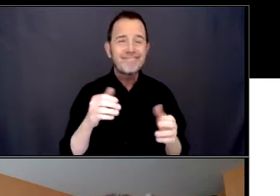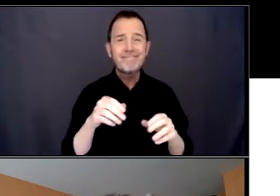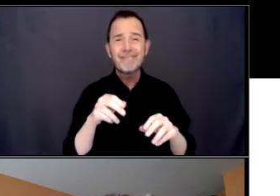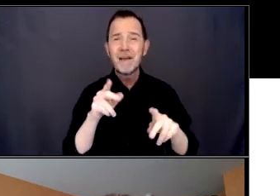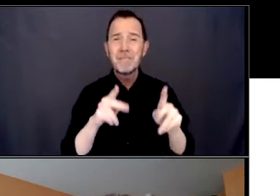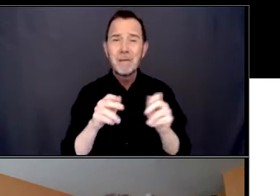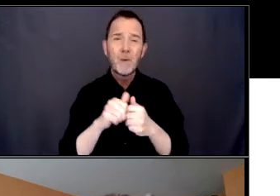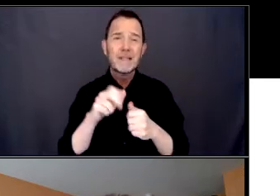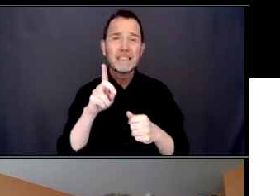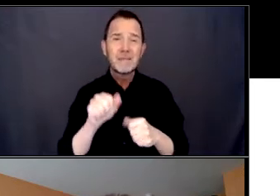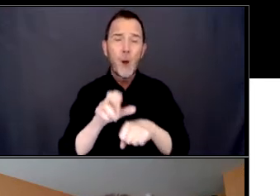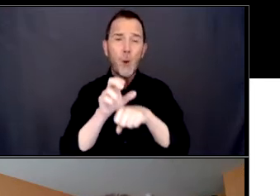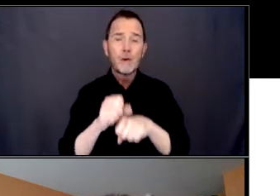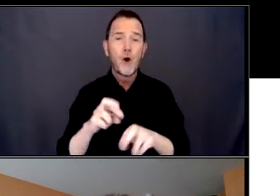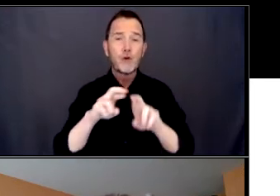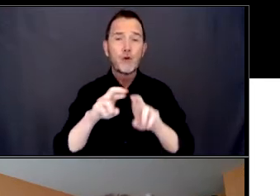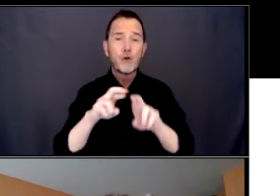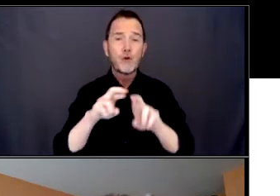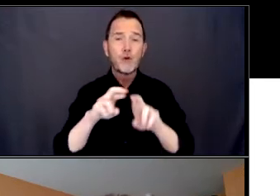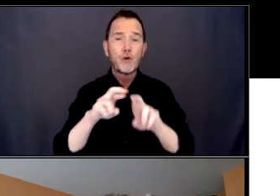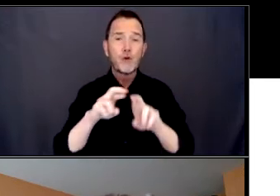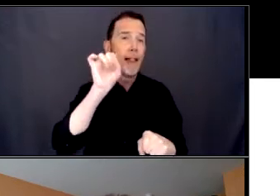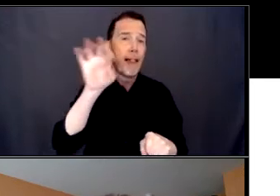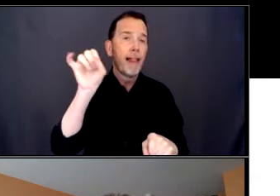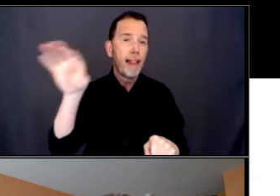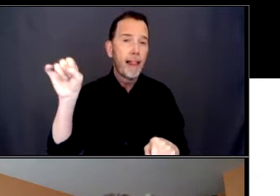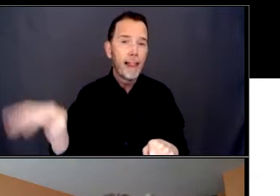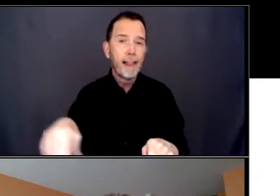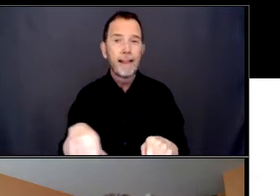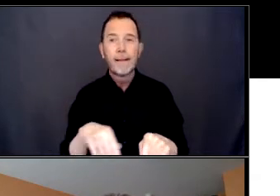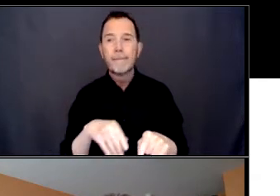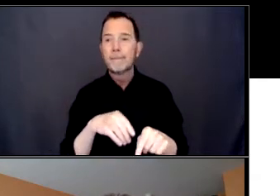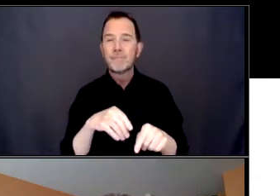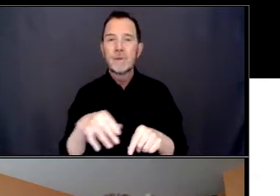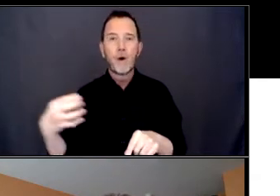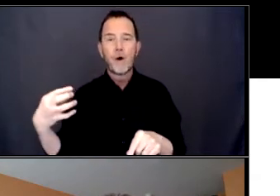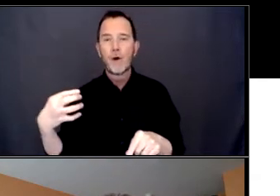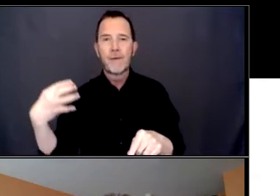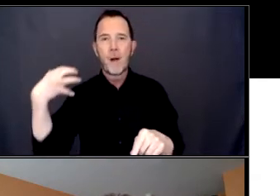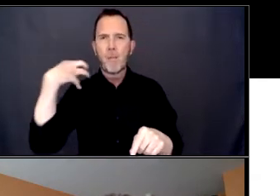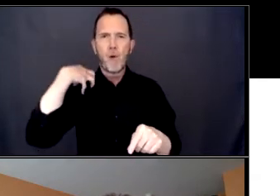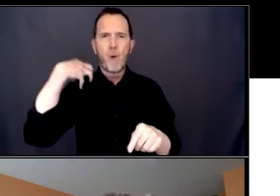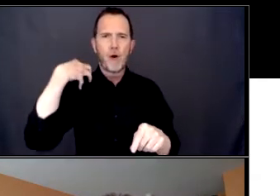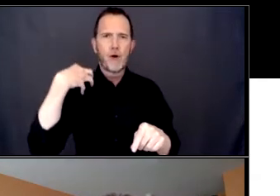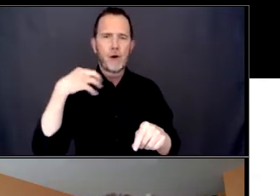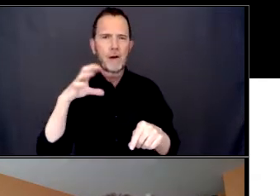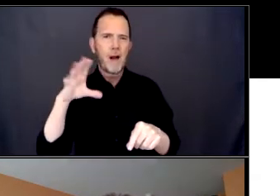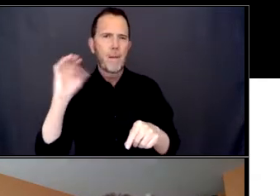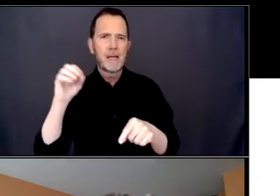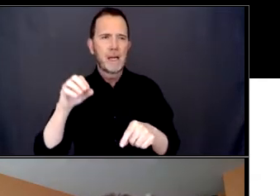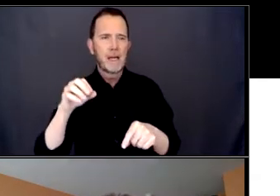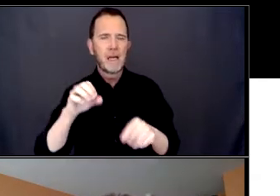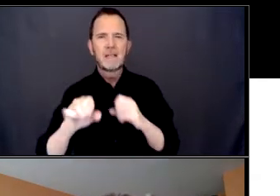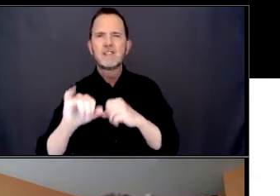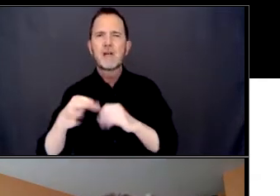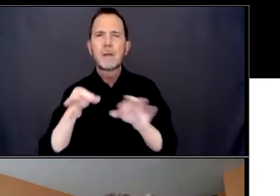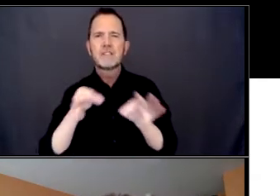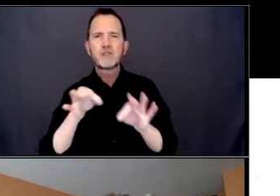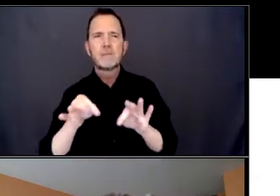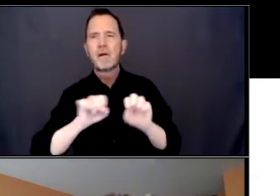the resume through a system, and people putting out, like employers putting out job descriptions, a piece of paper on a digital